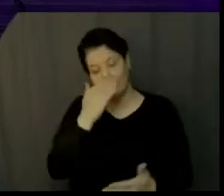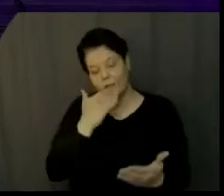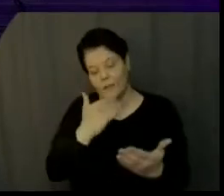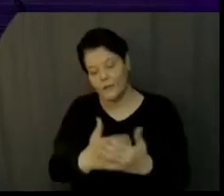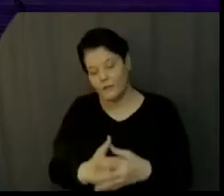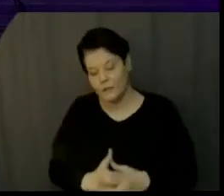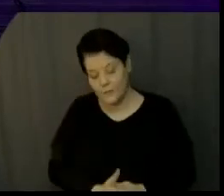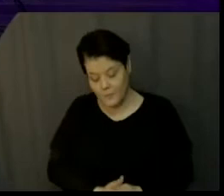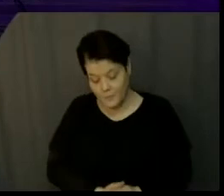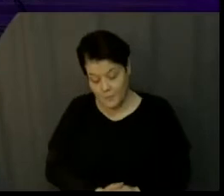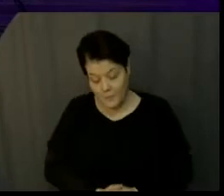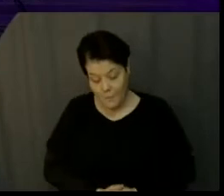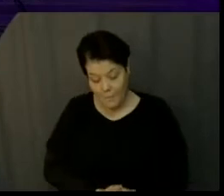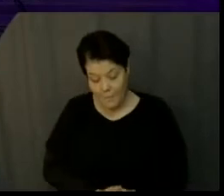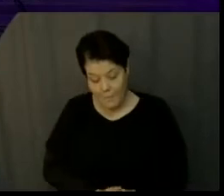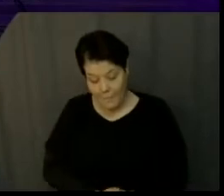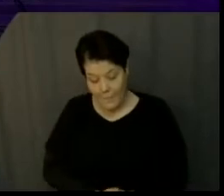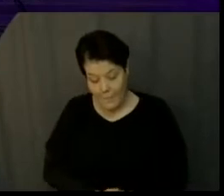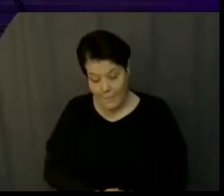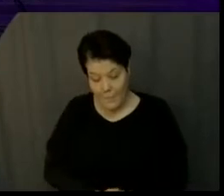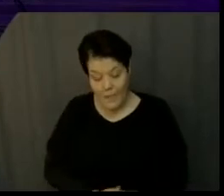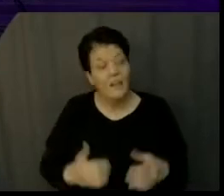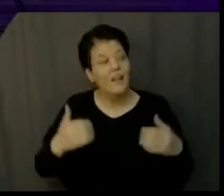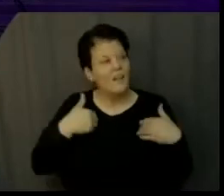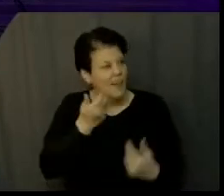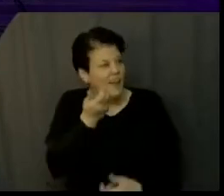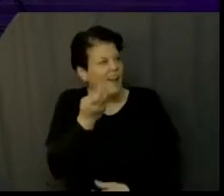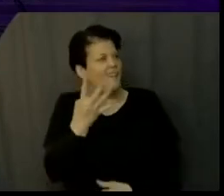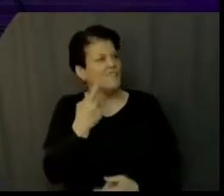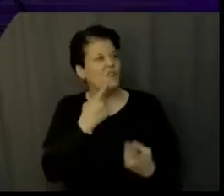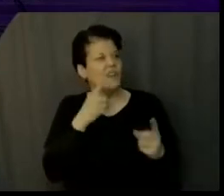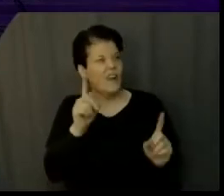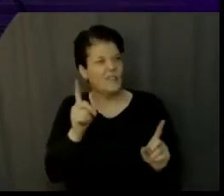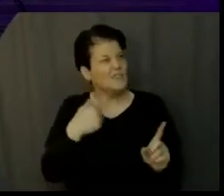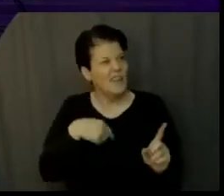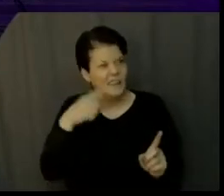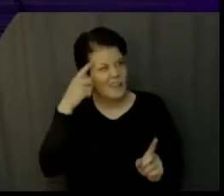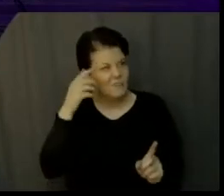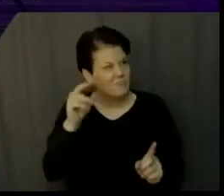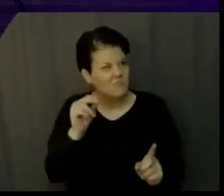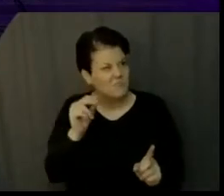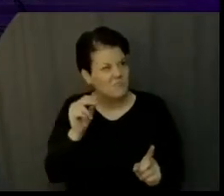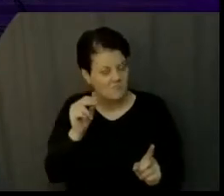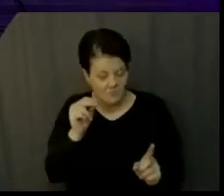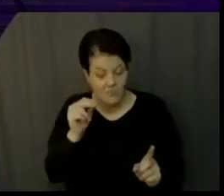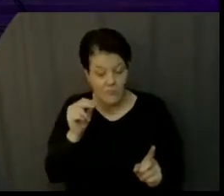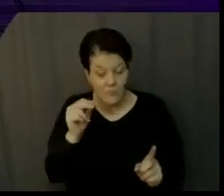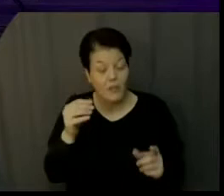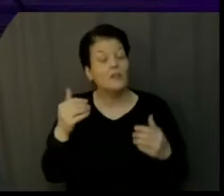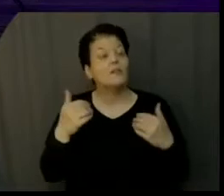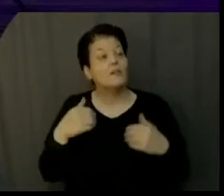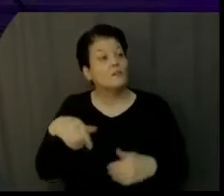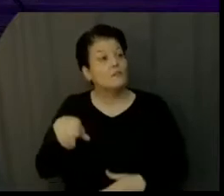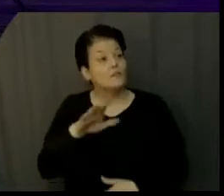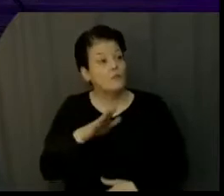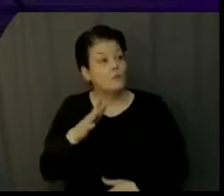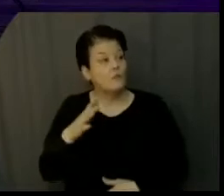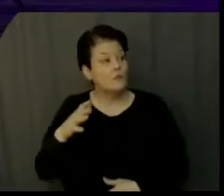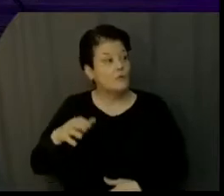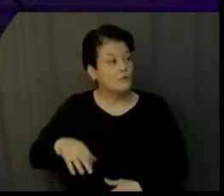Well, hey, were there some announcements I had to give? I don't think so. Thank you for your faithful giving, your